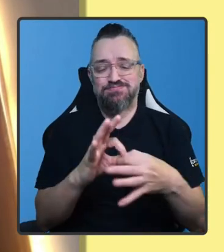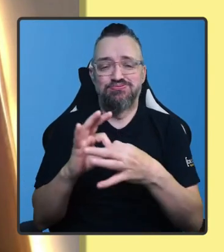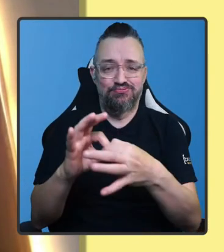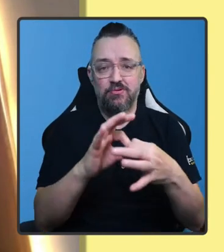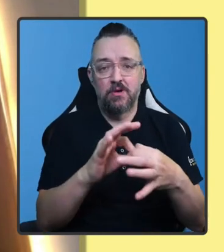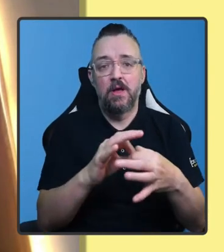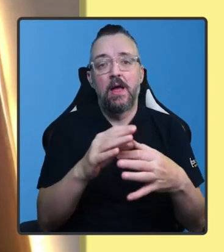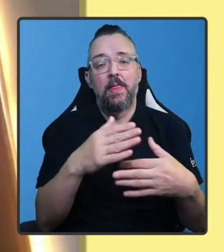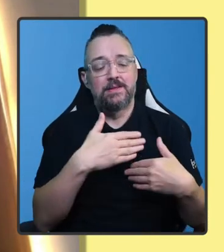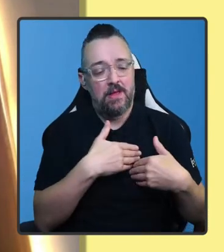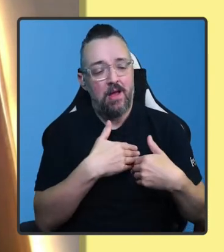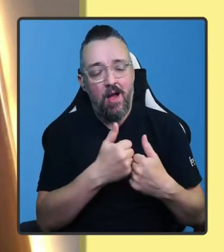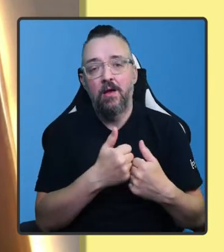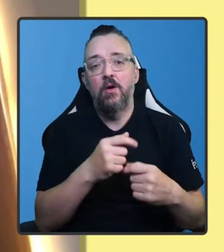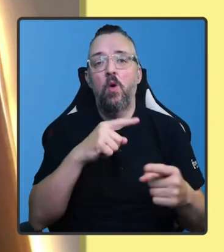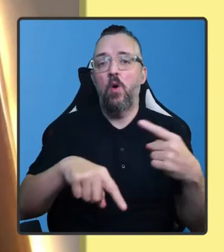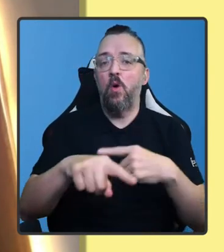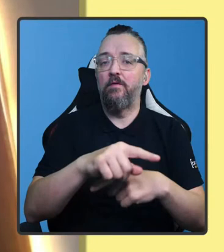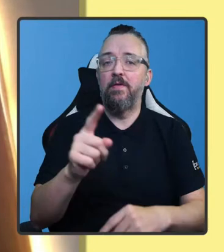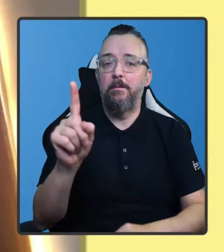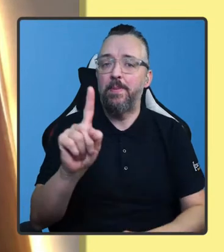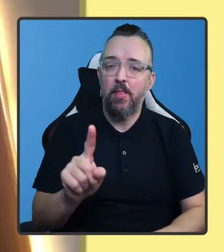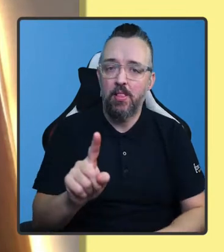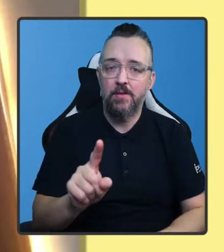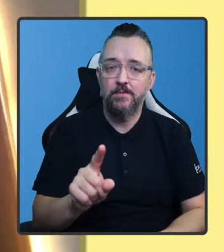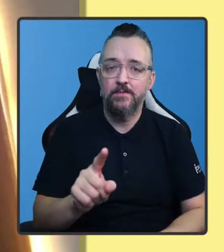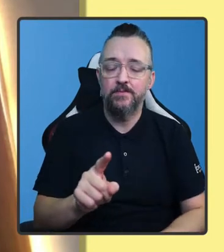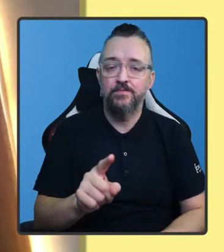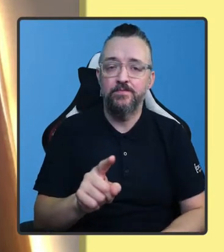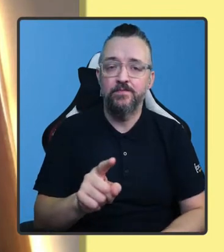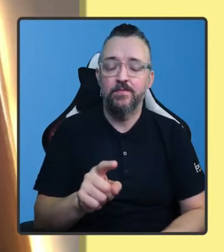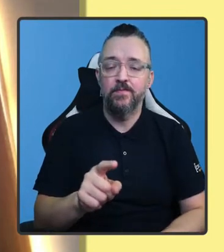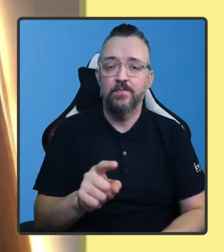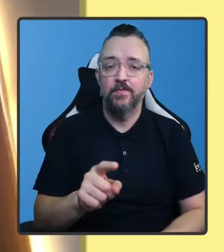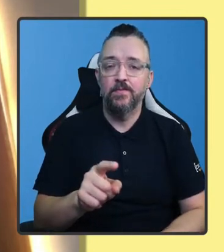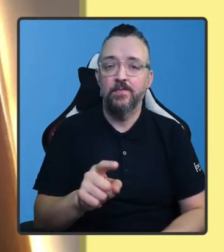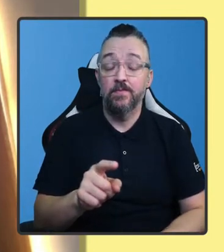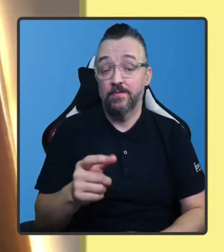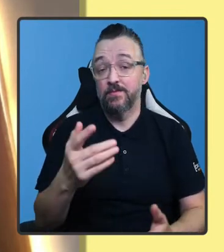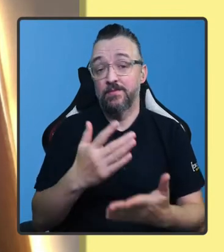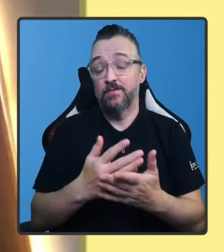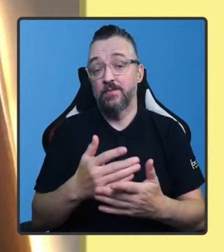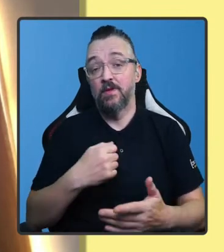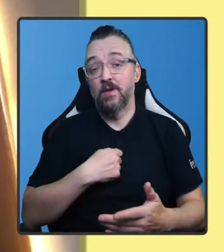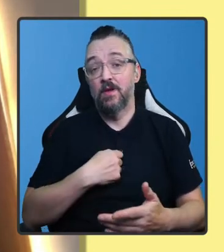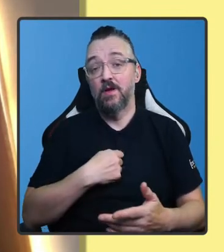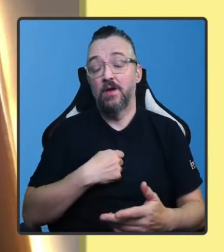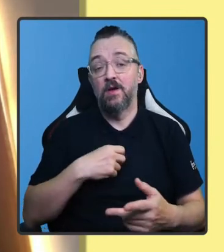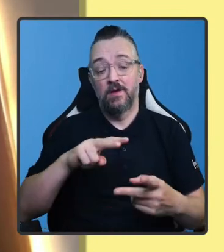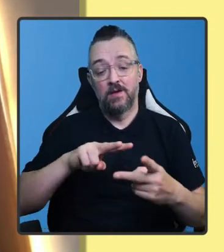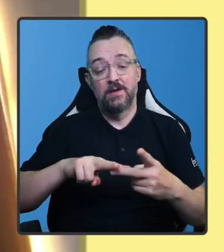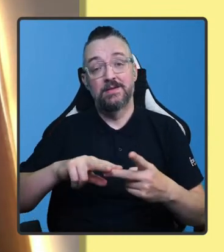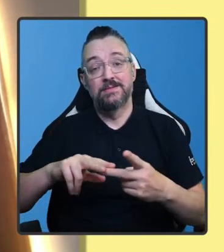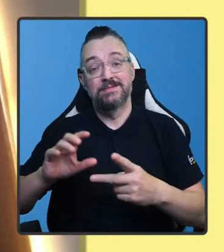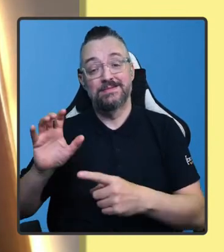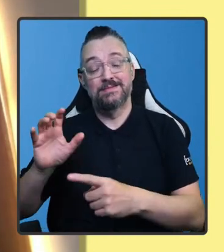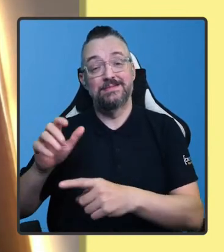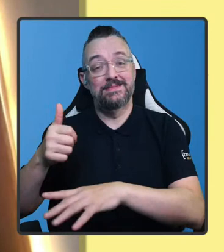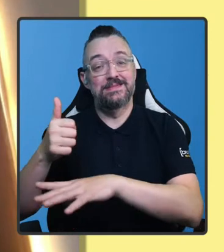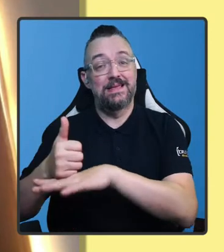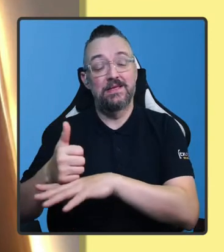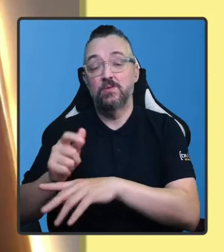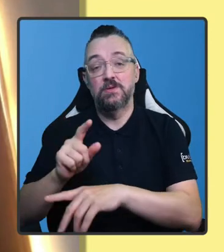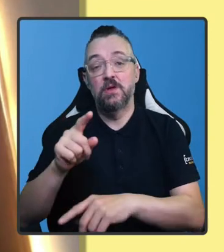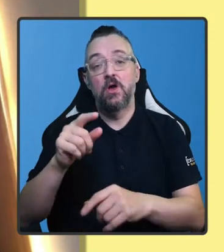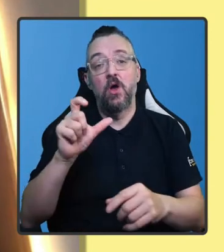the people. And nothing could have shown just how ridiculous our subnational status is more than